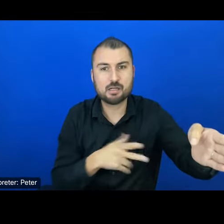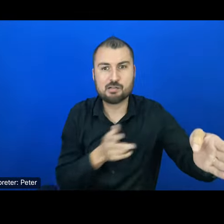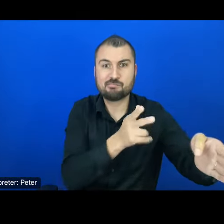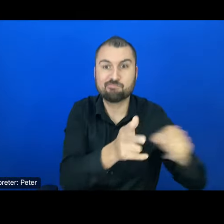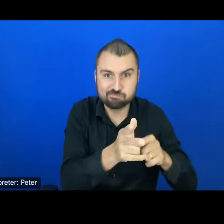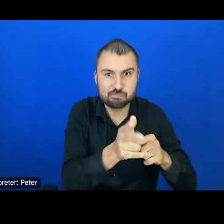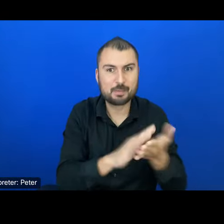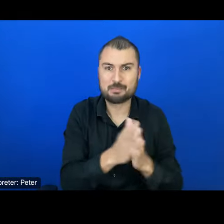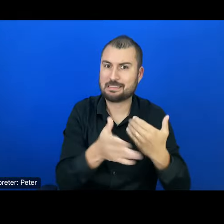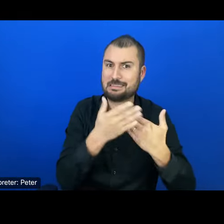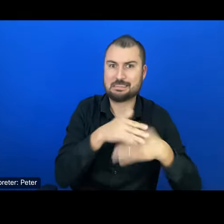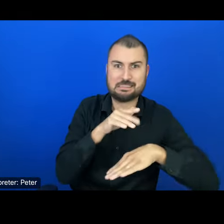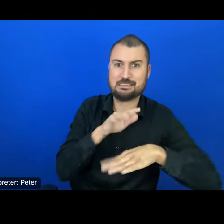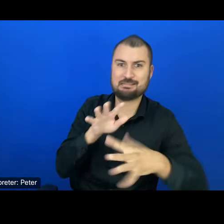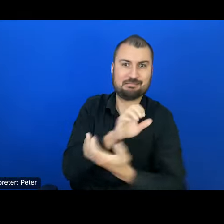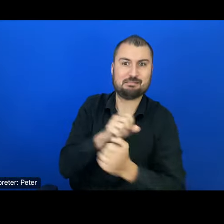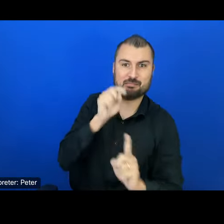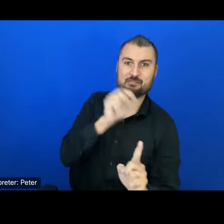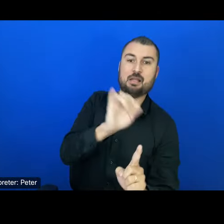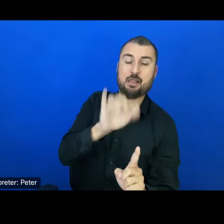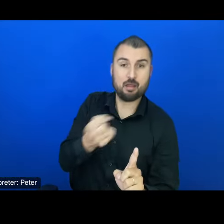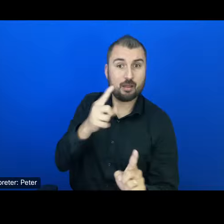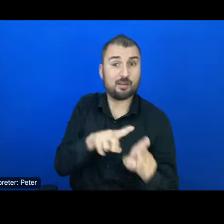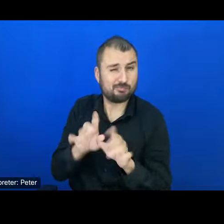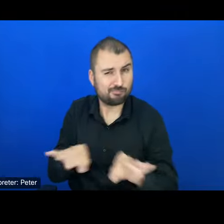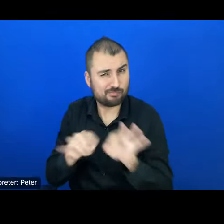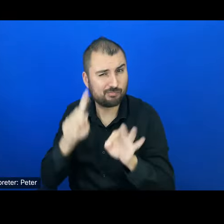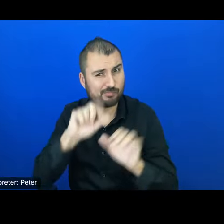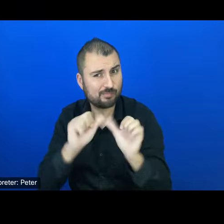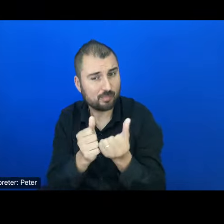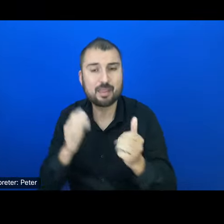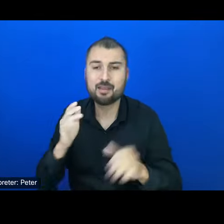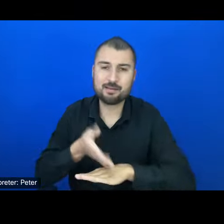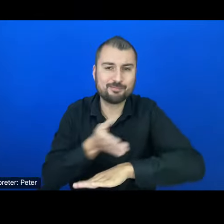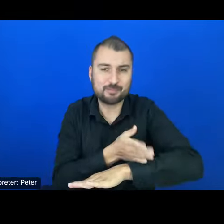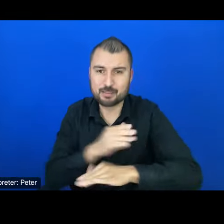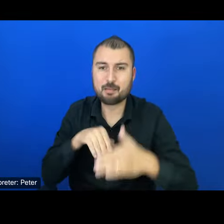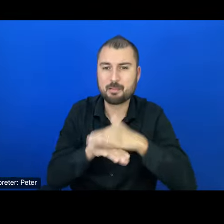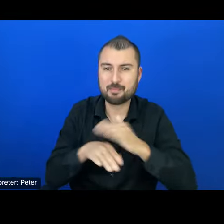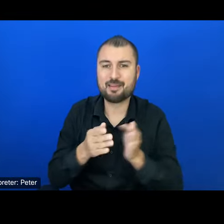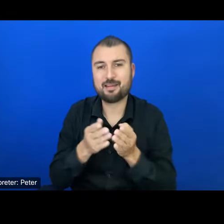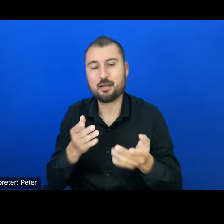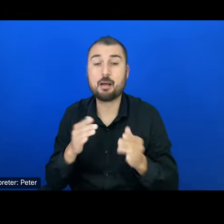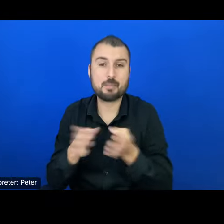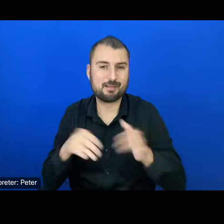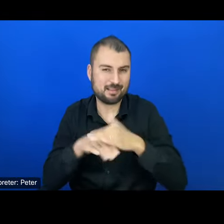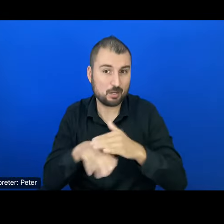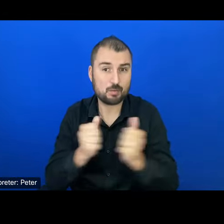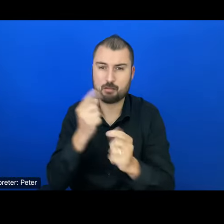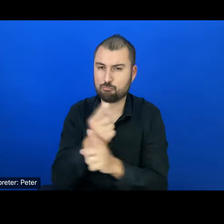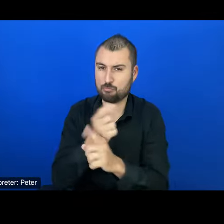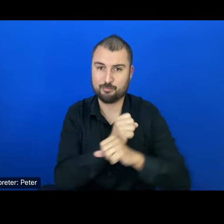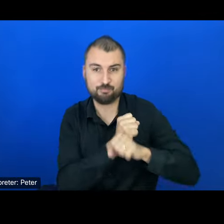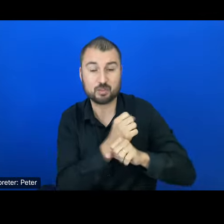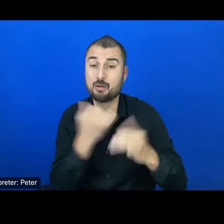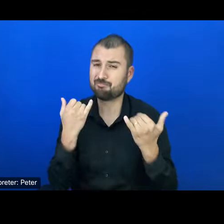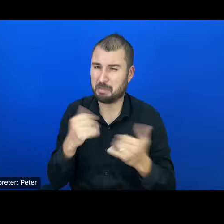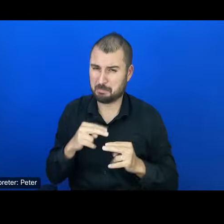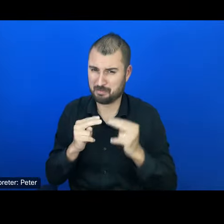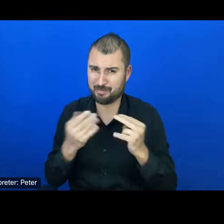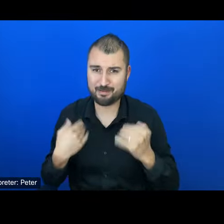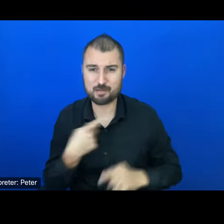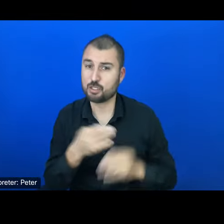vulnerable. And also important to the agency is it enhances public access with appropriate security measures. The current building we are at, the